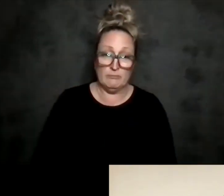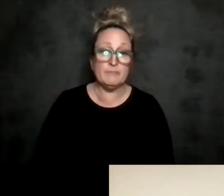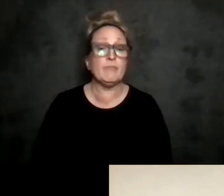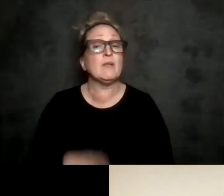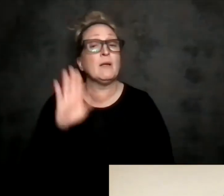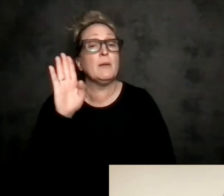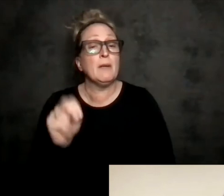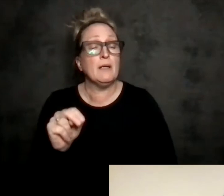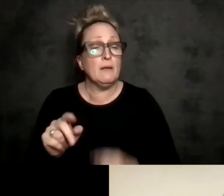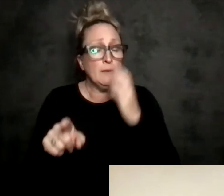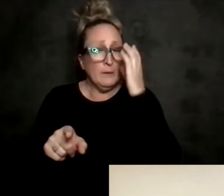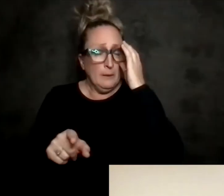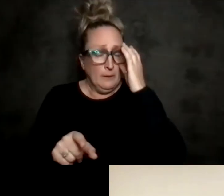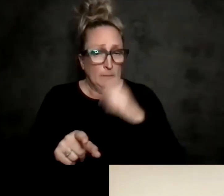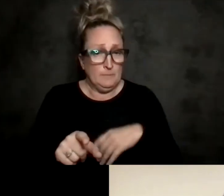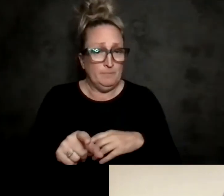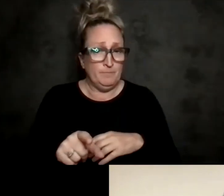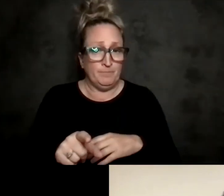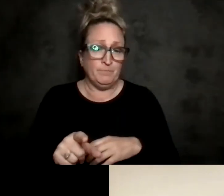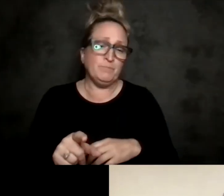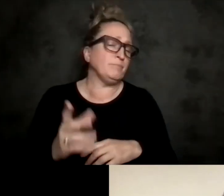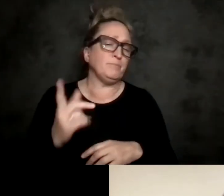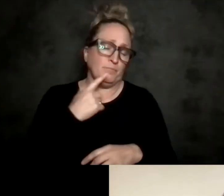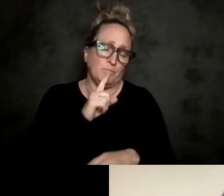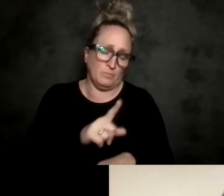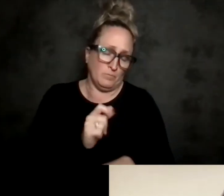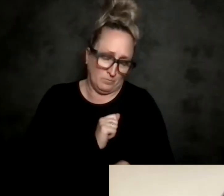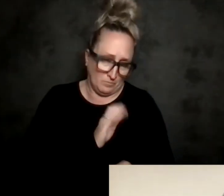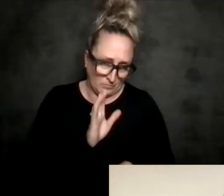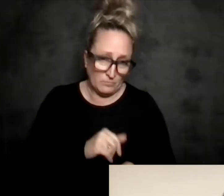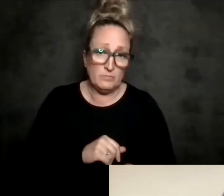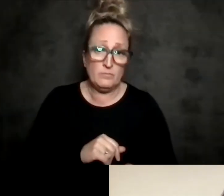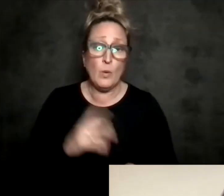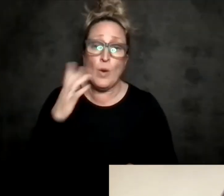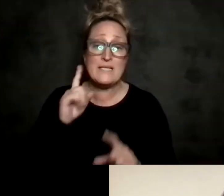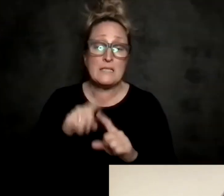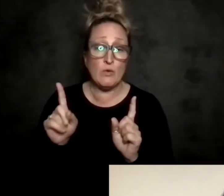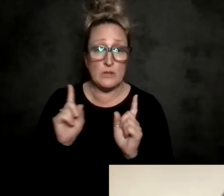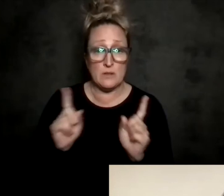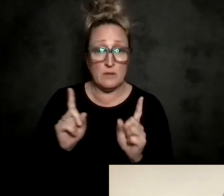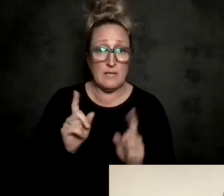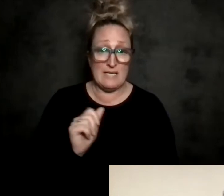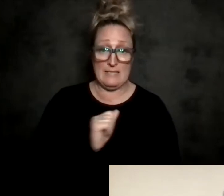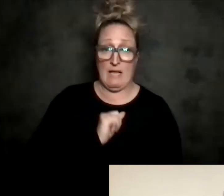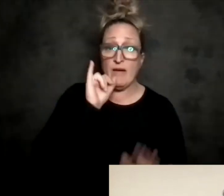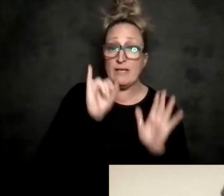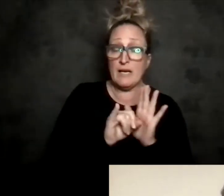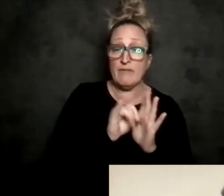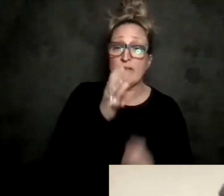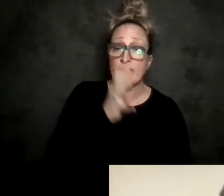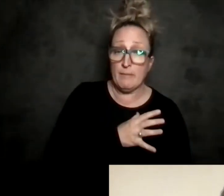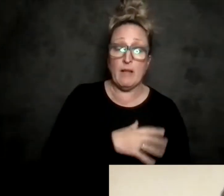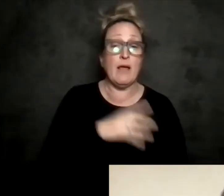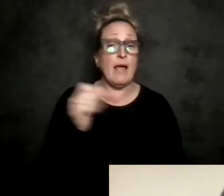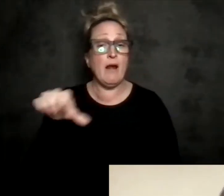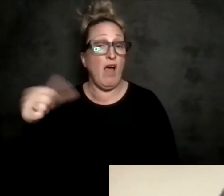Ben, or I'll answer this question. What is the difference between self-identified female and